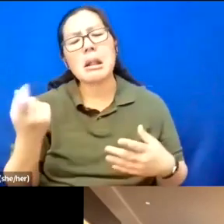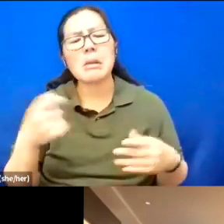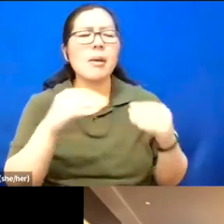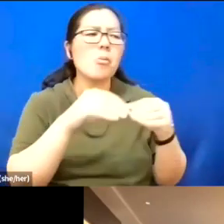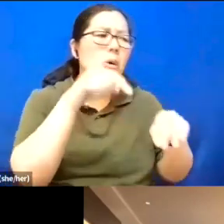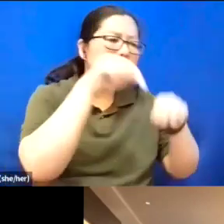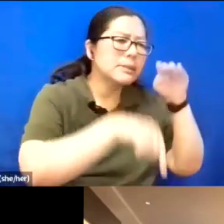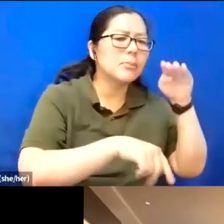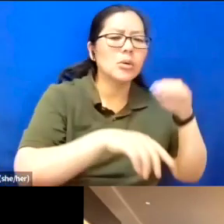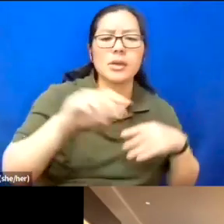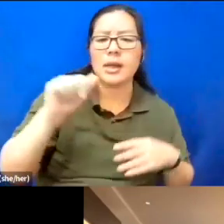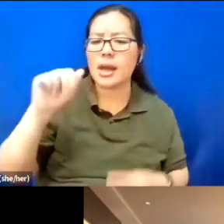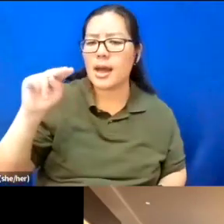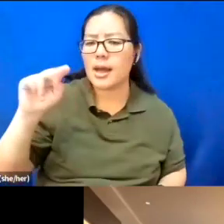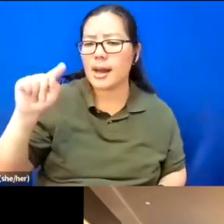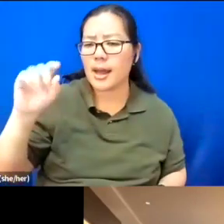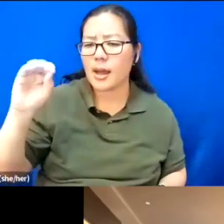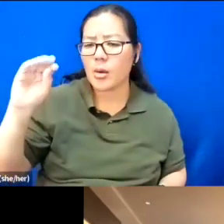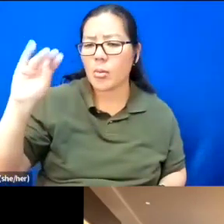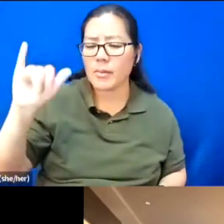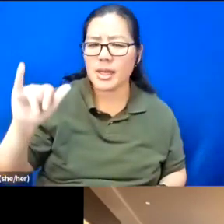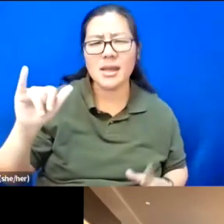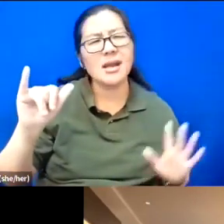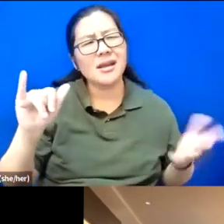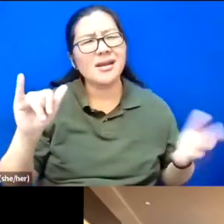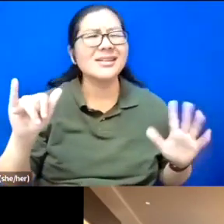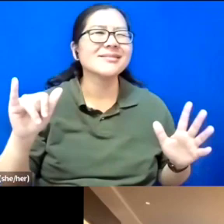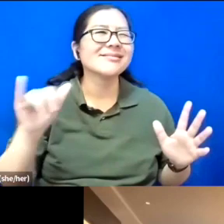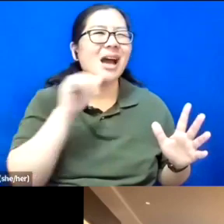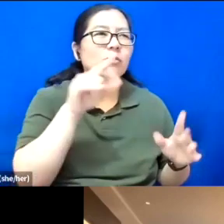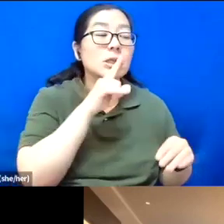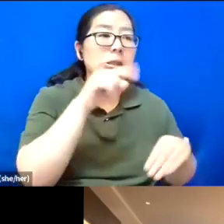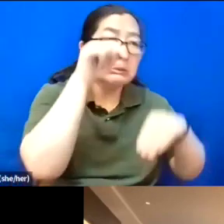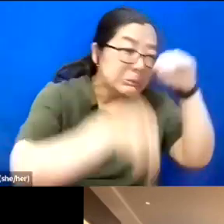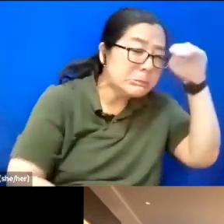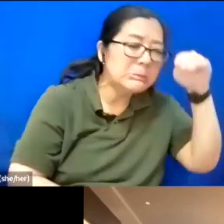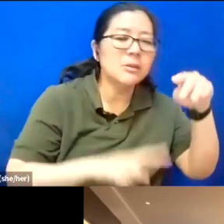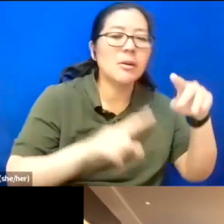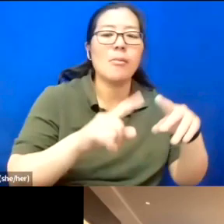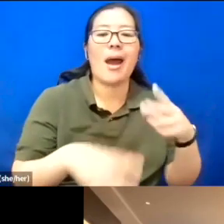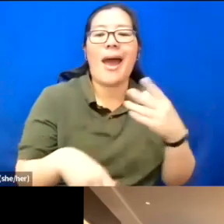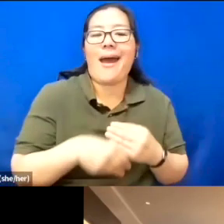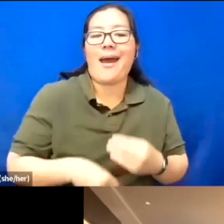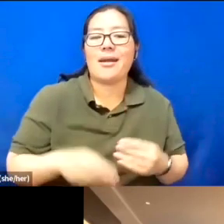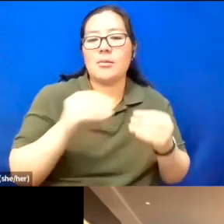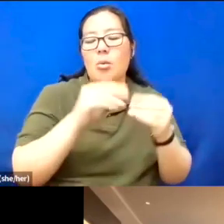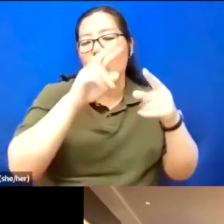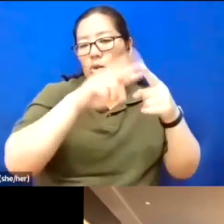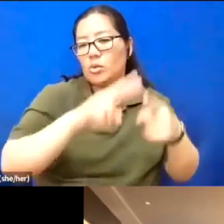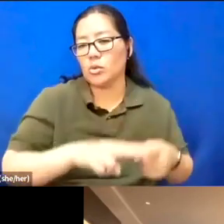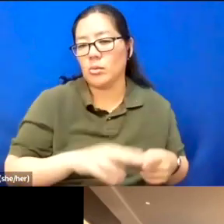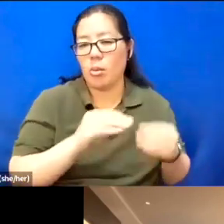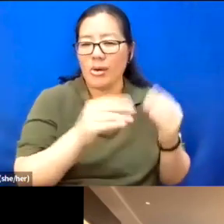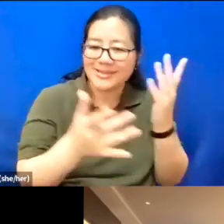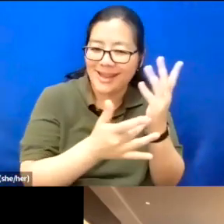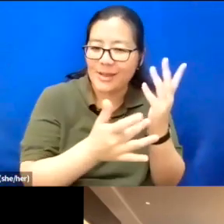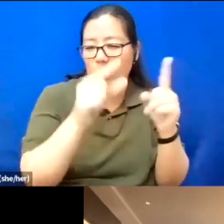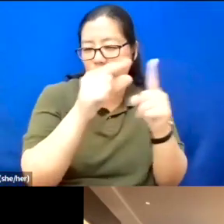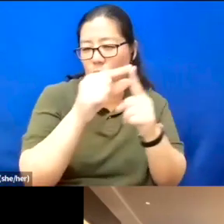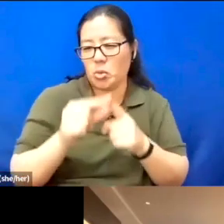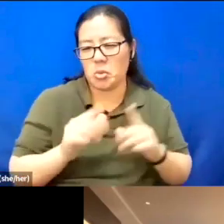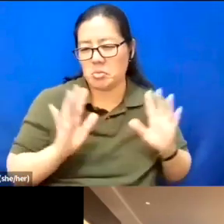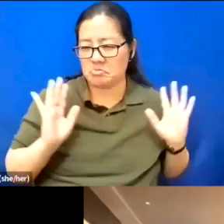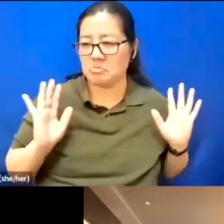much deeper. You probably get more terminology going around what we're already talked about, maybe a little more technical. But in